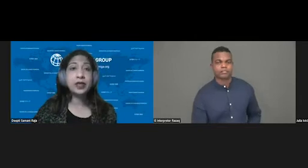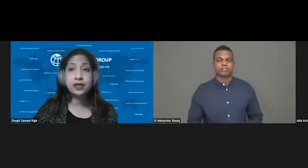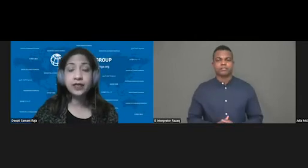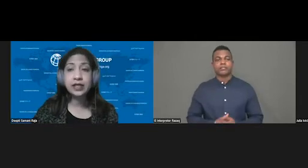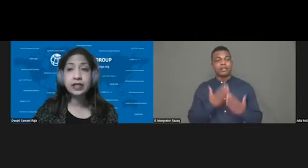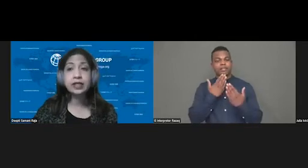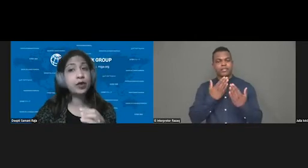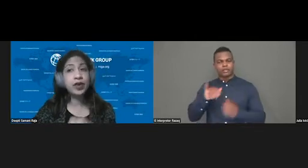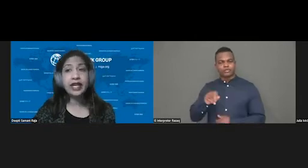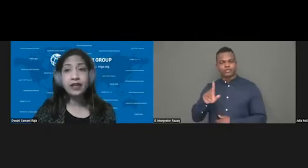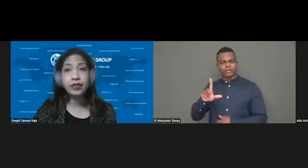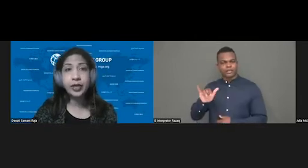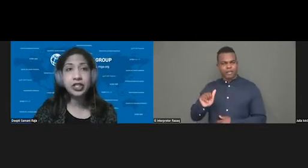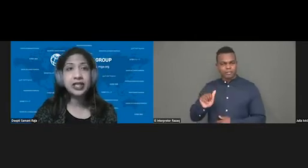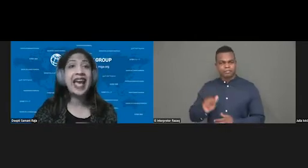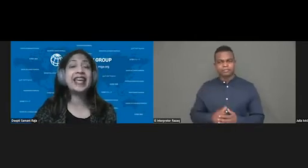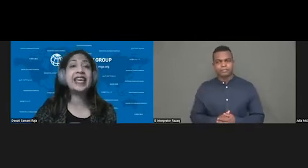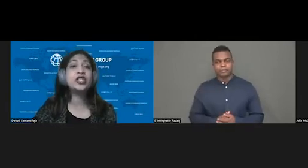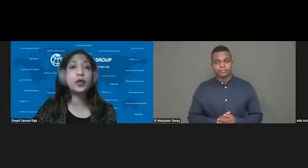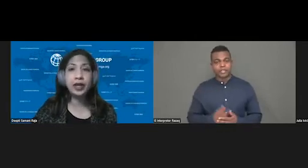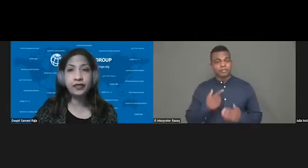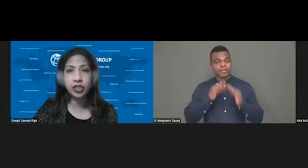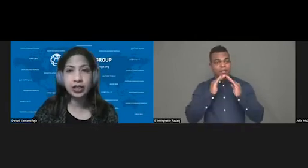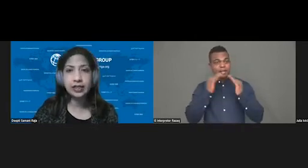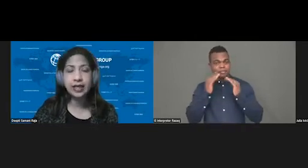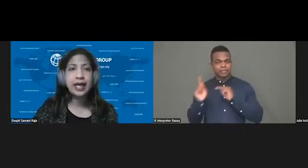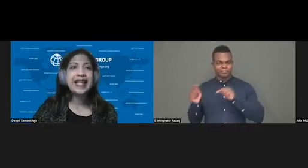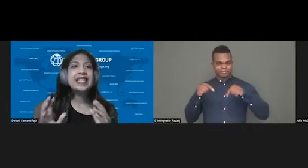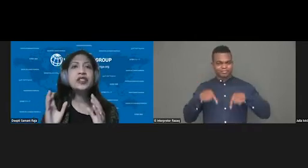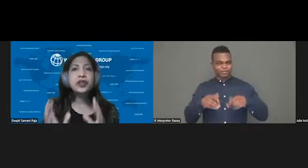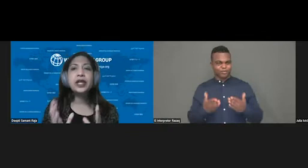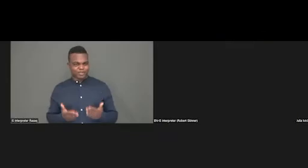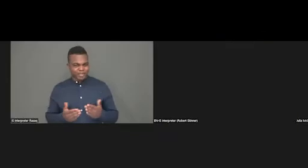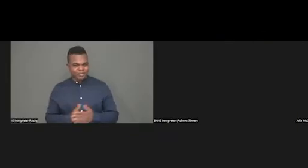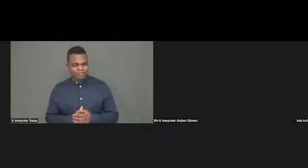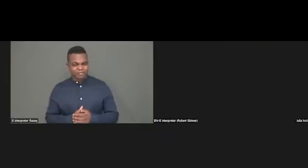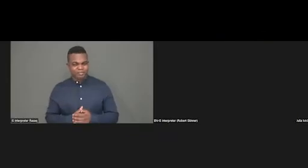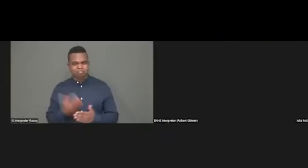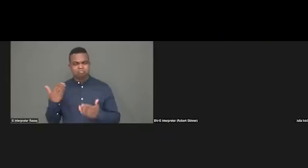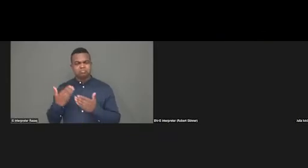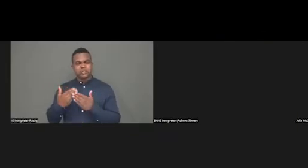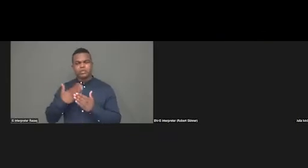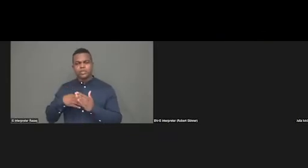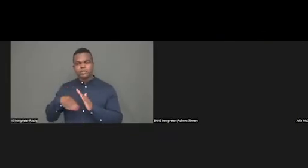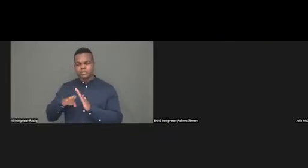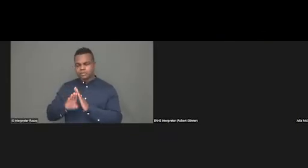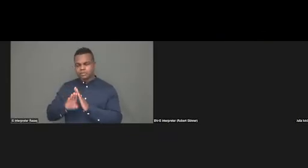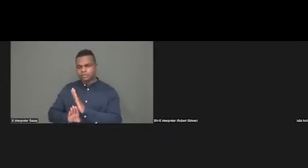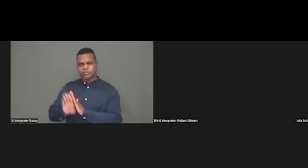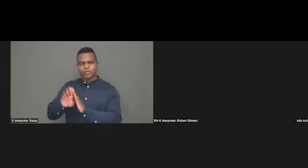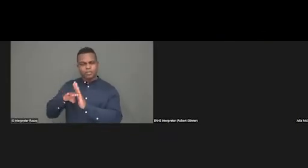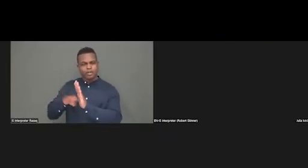deliver government services, provide information, and engage with beneficiaries. This really raises the stakes to ensure that